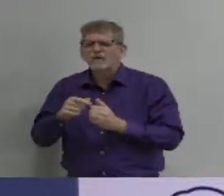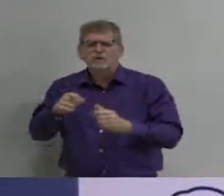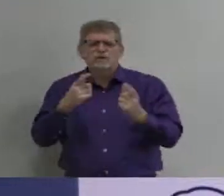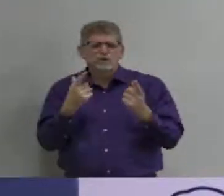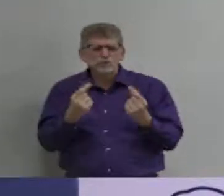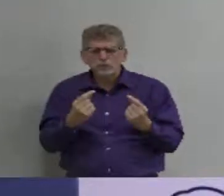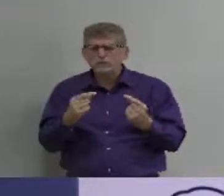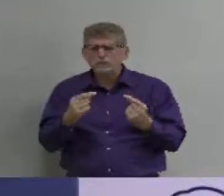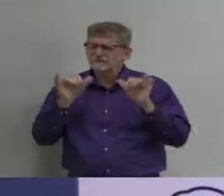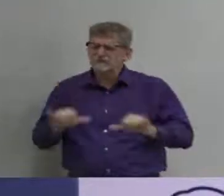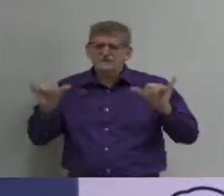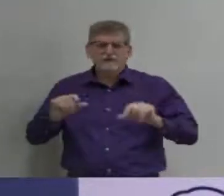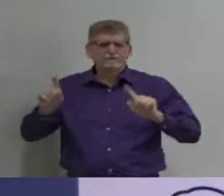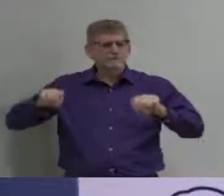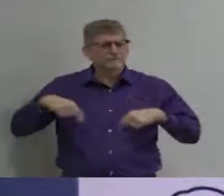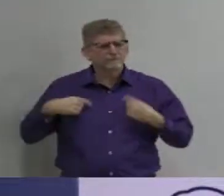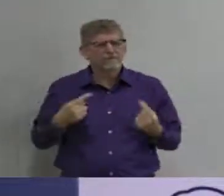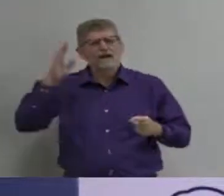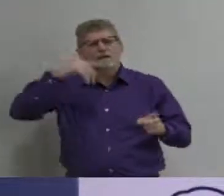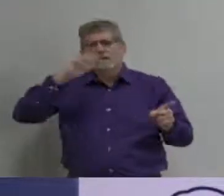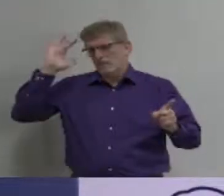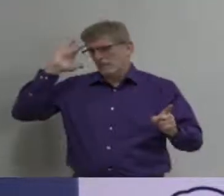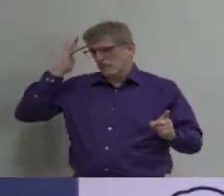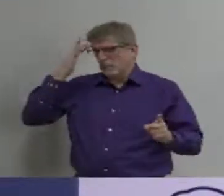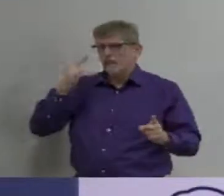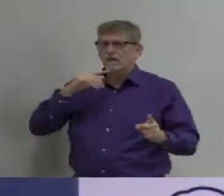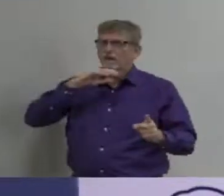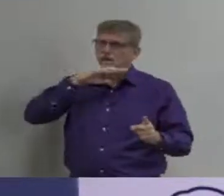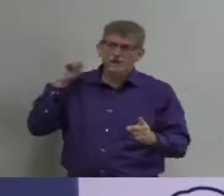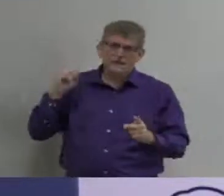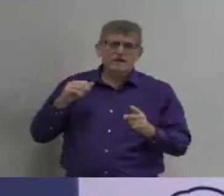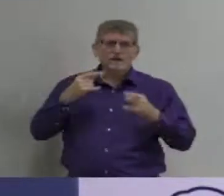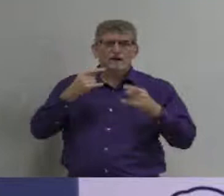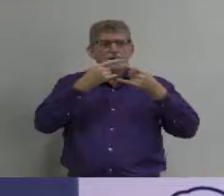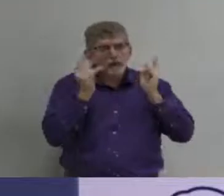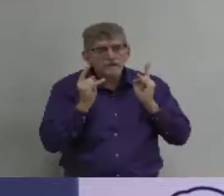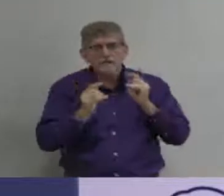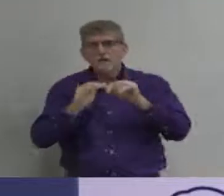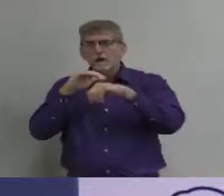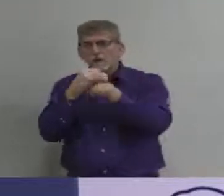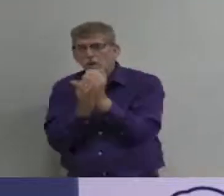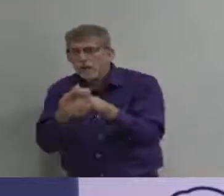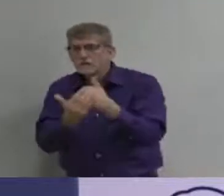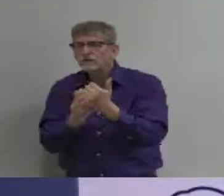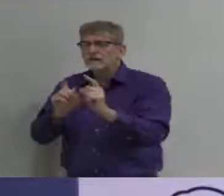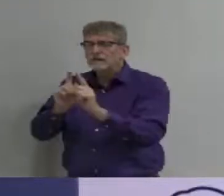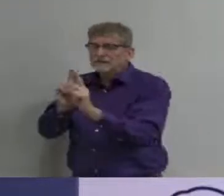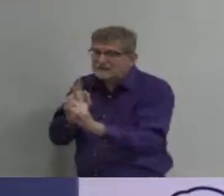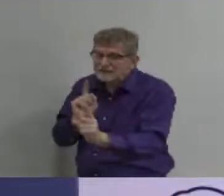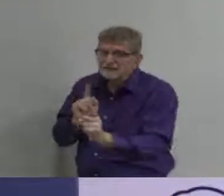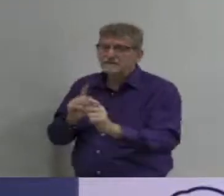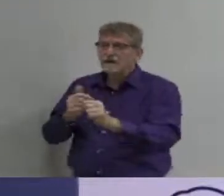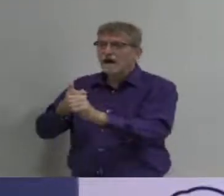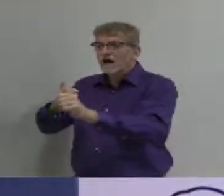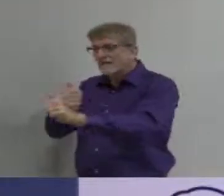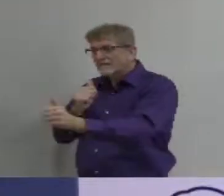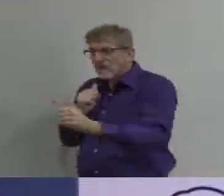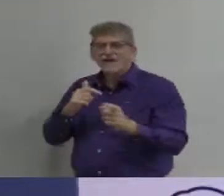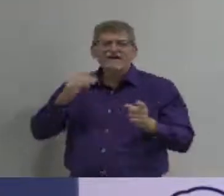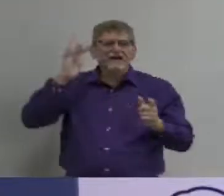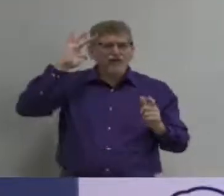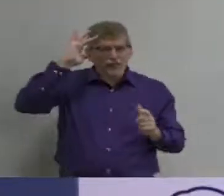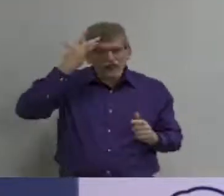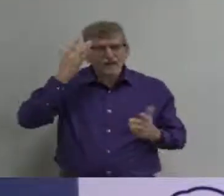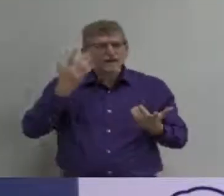Continue wearing face coverings, social distancing, washing your hands, avoiding crowds, staying home when sick.